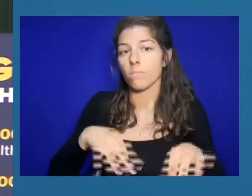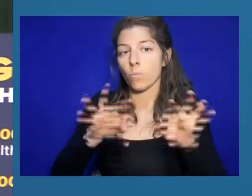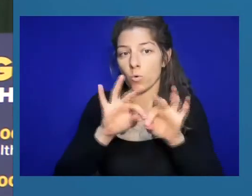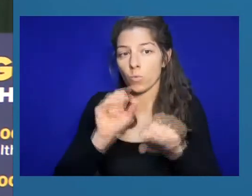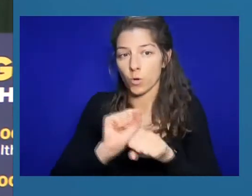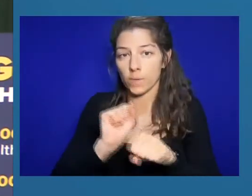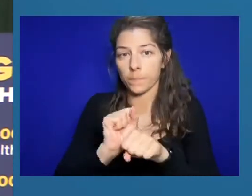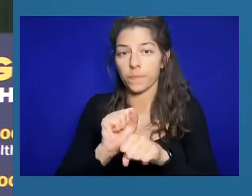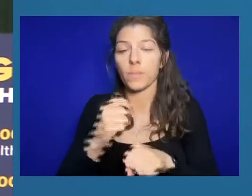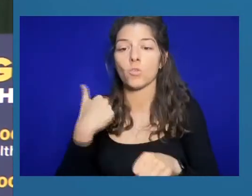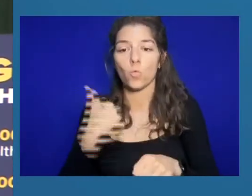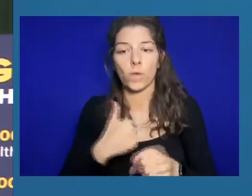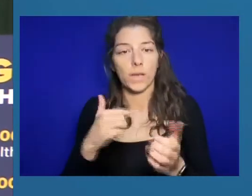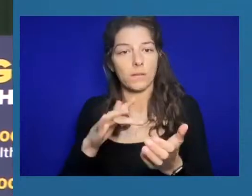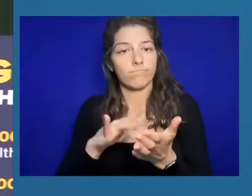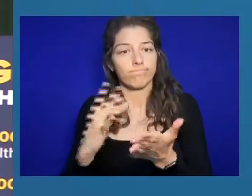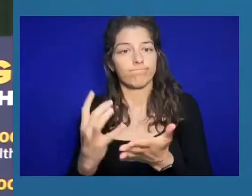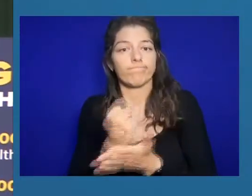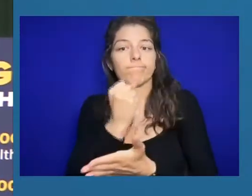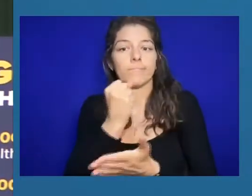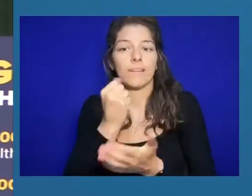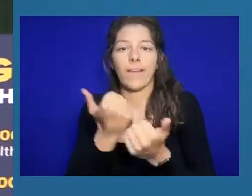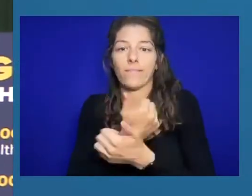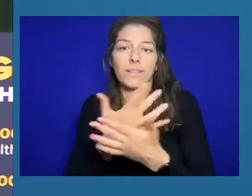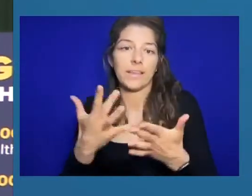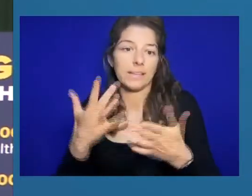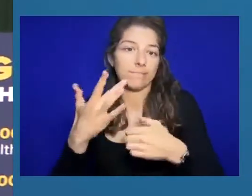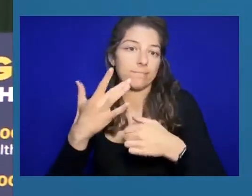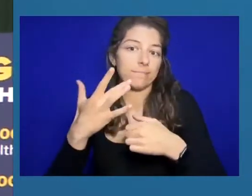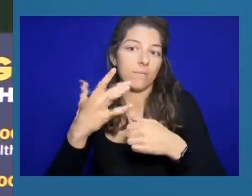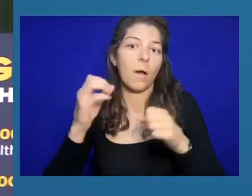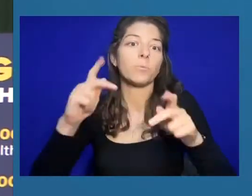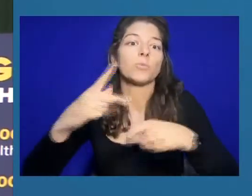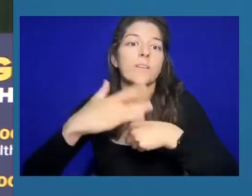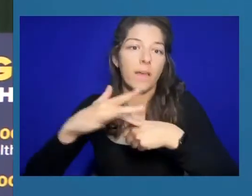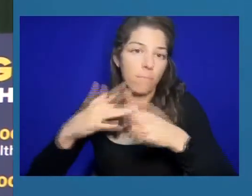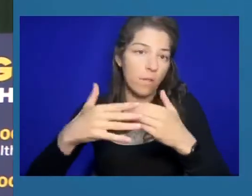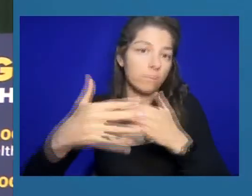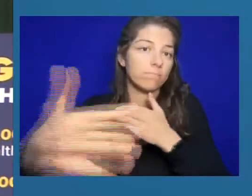we can take advantage of all the opportunities available. Thank you for your time.